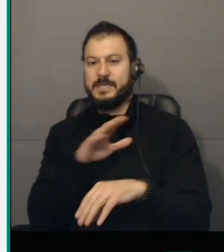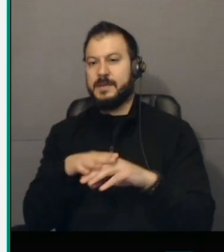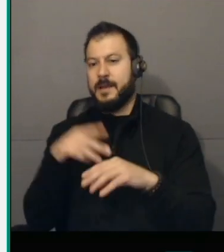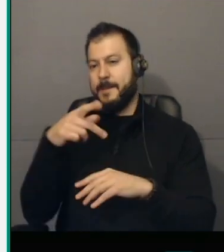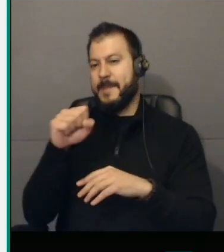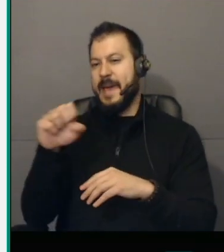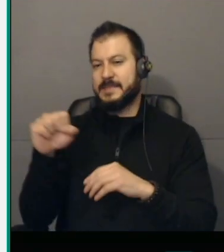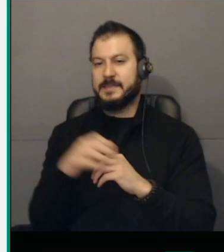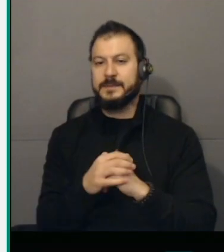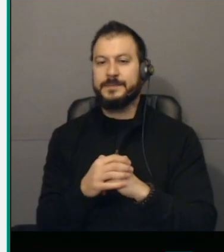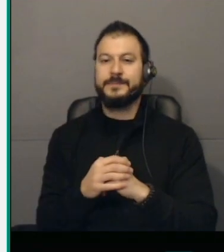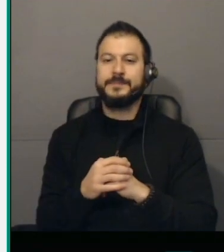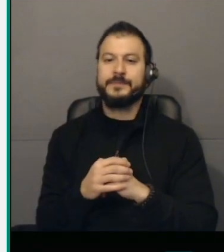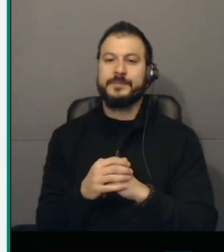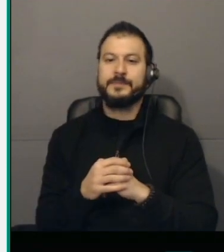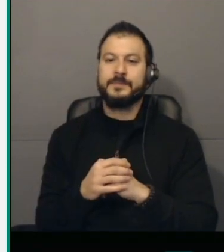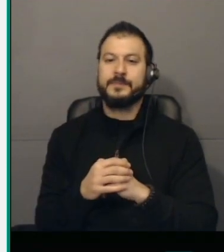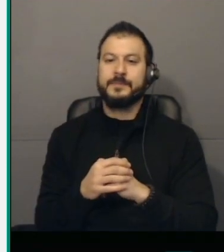pass.